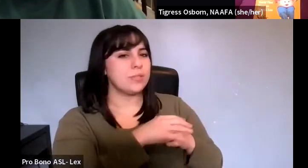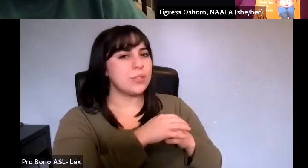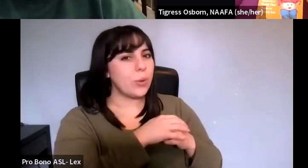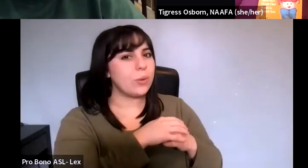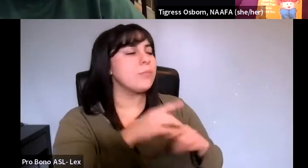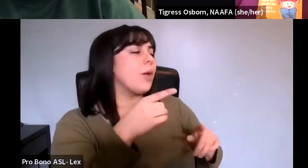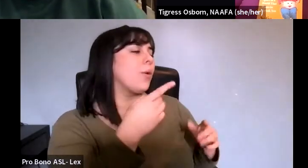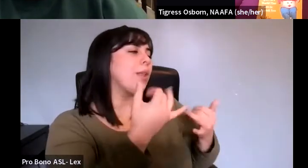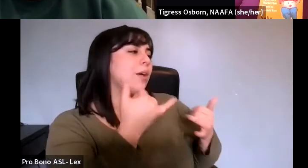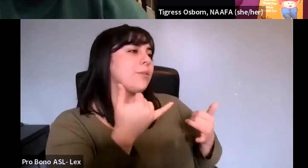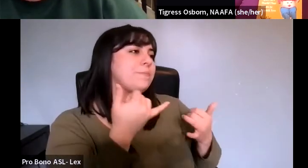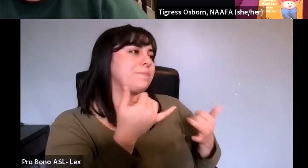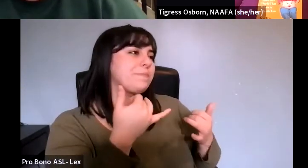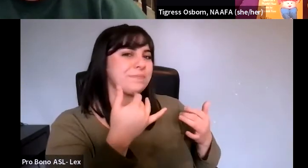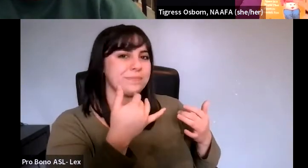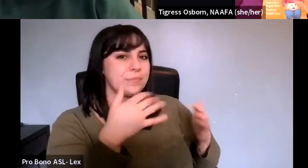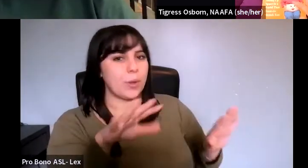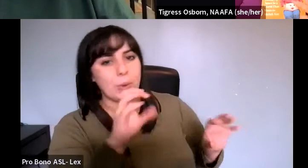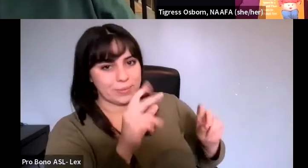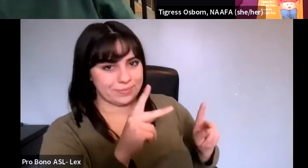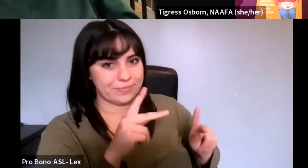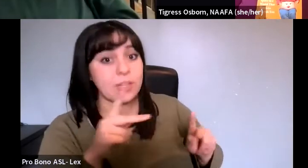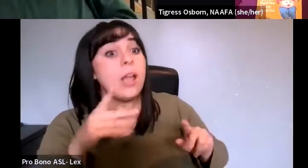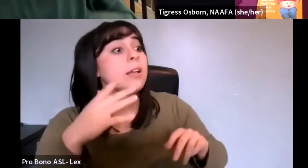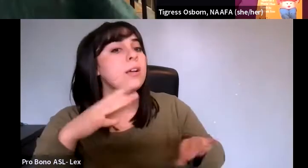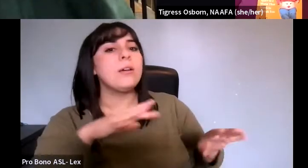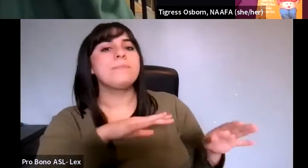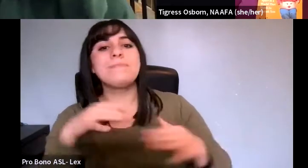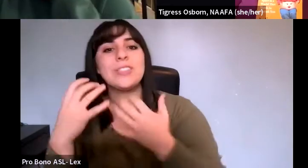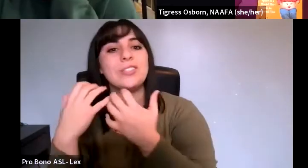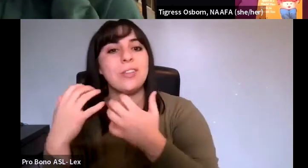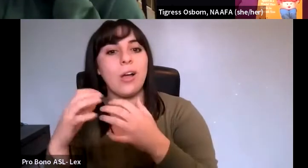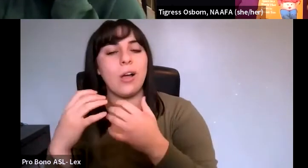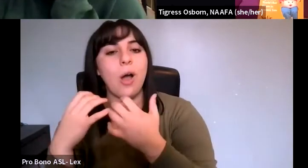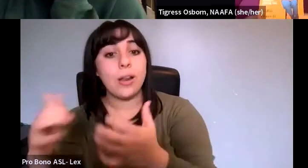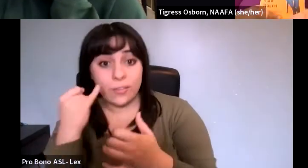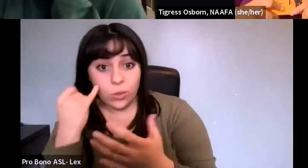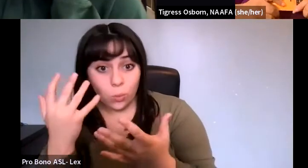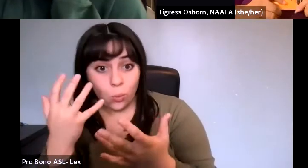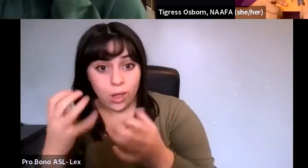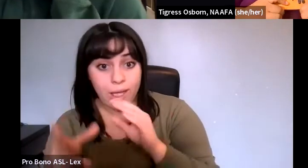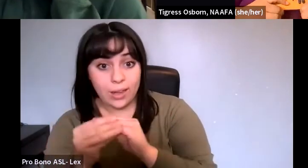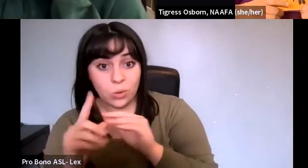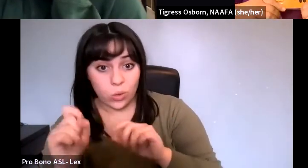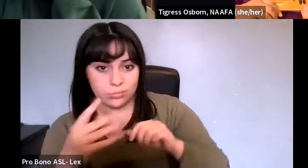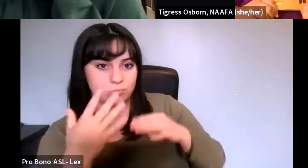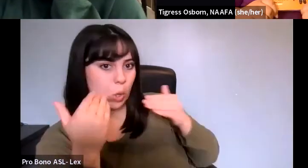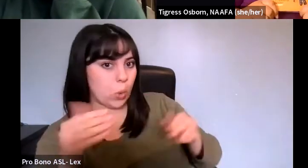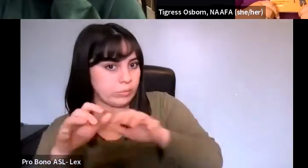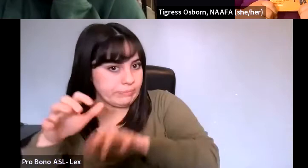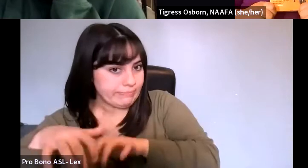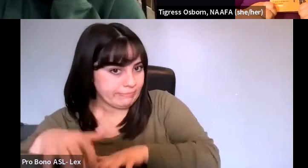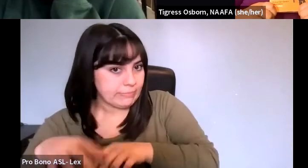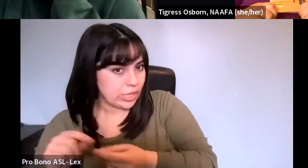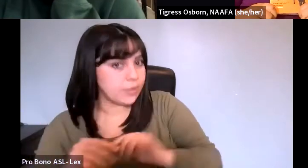gonna answer this question, y'all, and if you have questions, you should start putting them in the chat. Did you worry that if you named the book Happy Fat, you